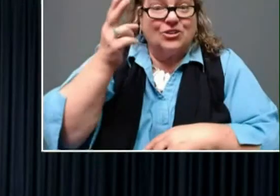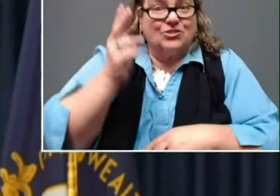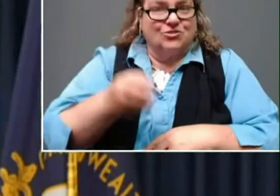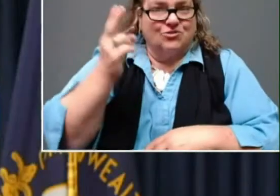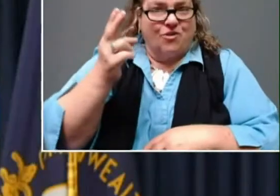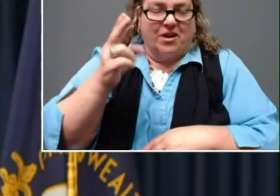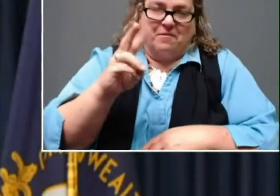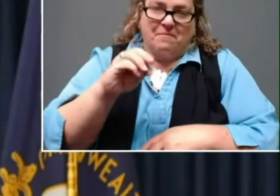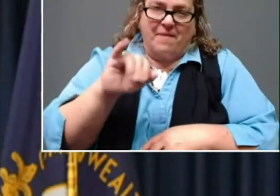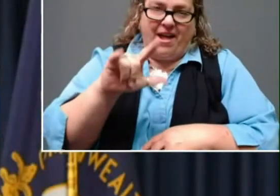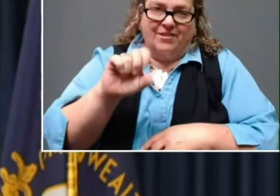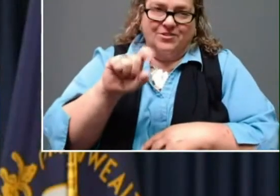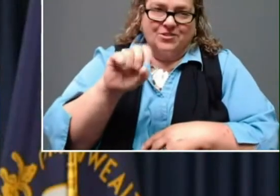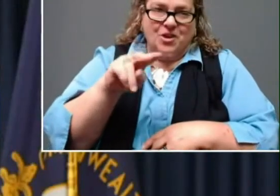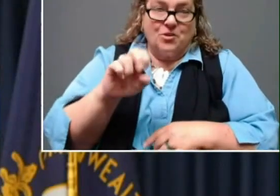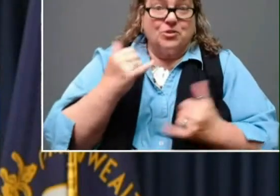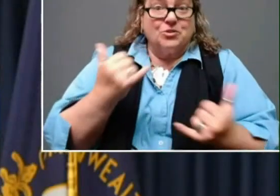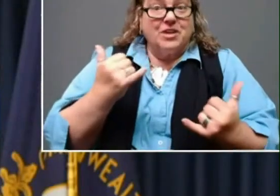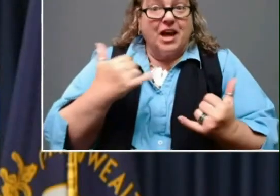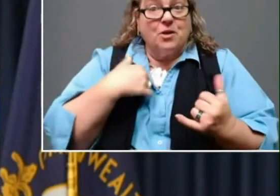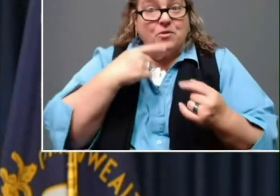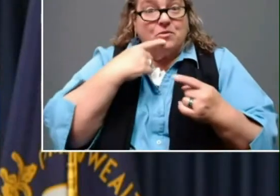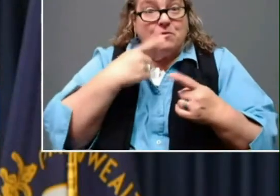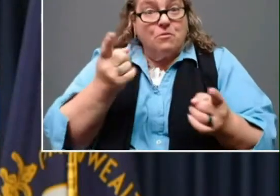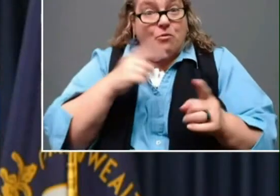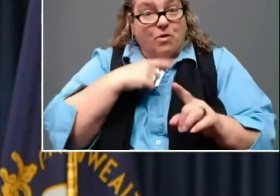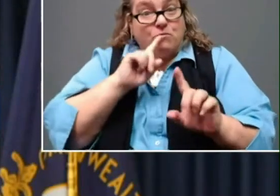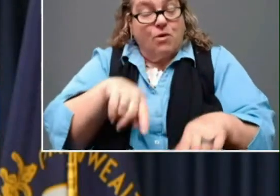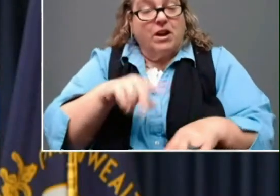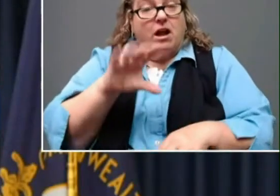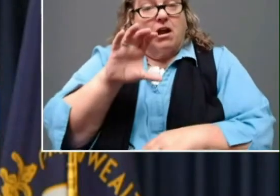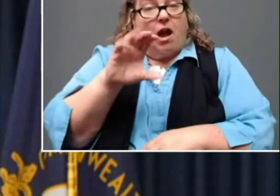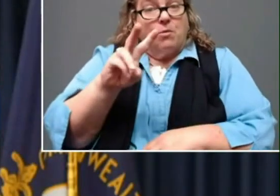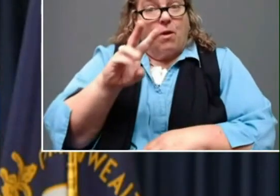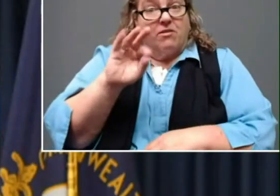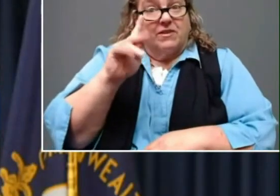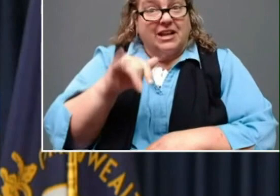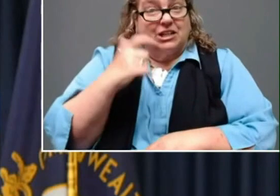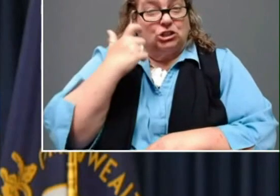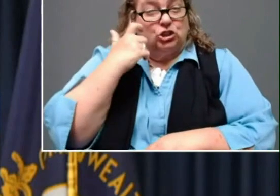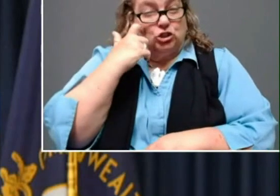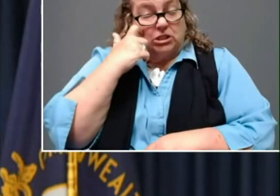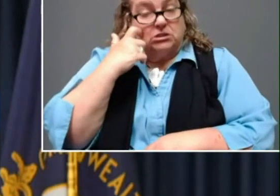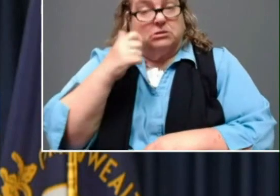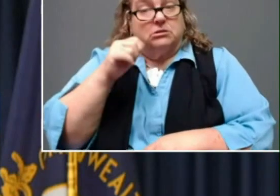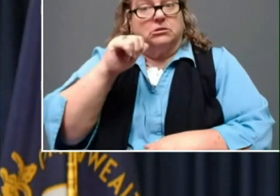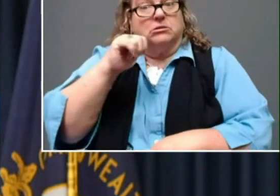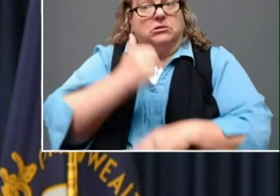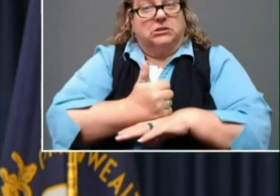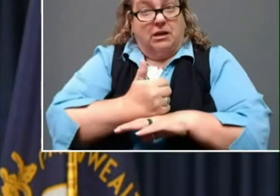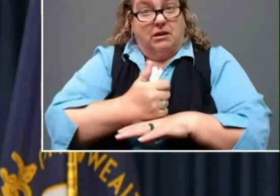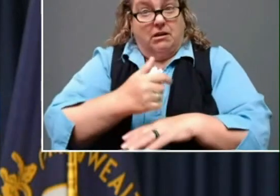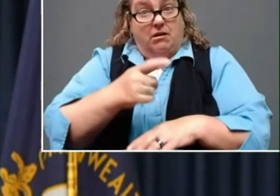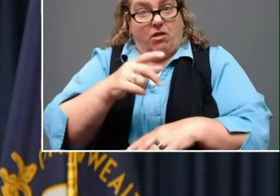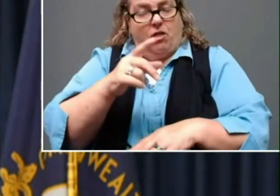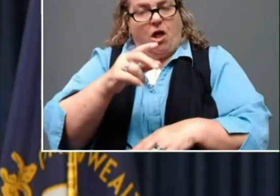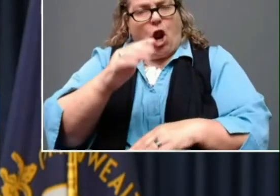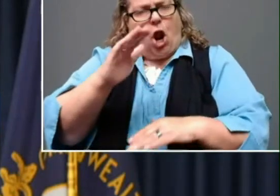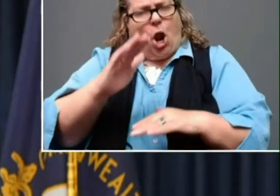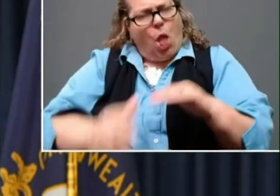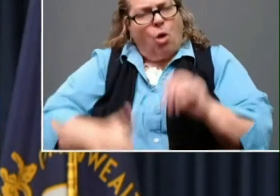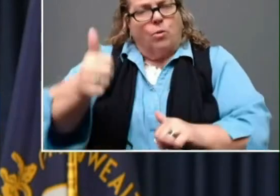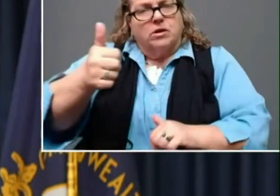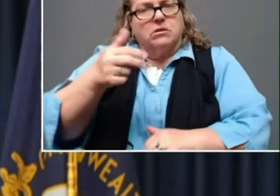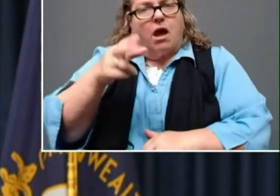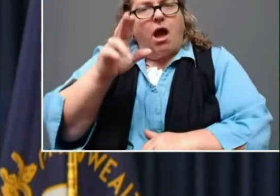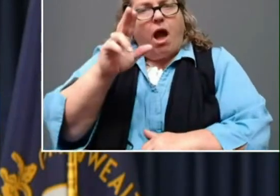Today, we're reporting that the Commonwealth of Kentucky just posted the lowest unemployment rate in state history. A